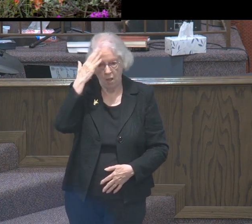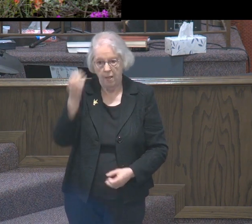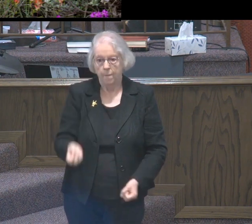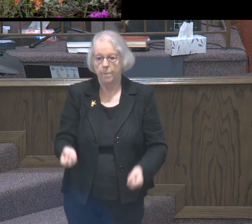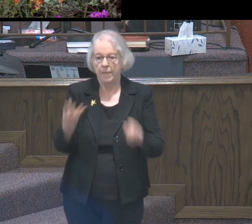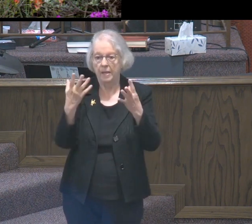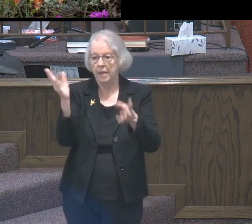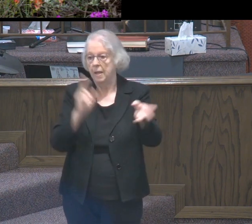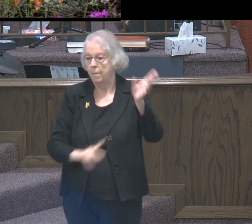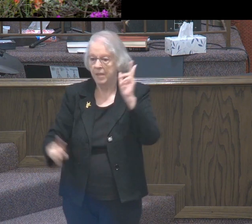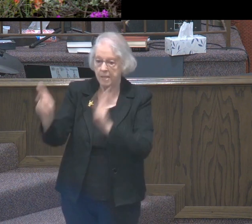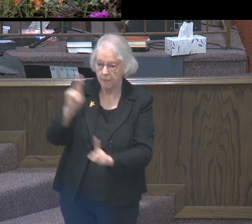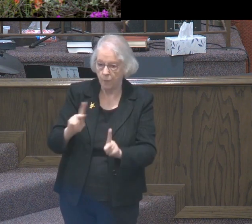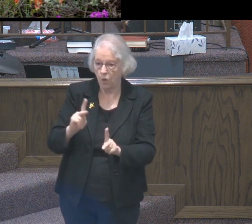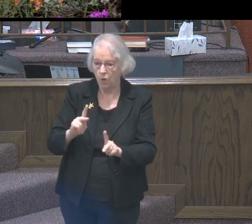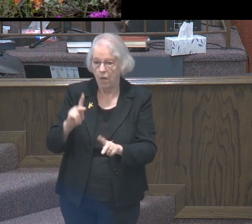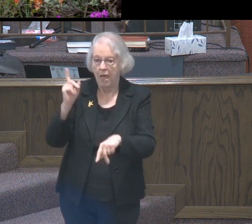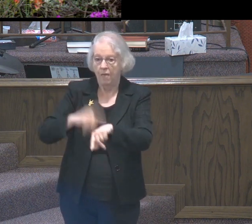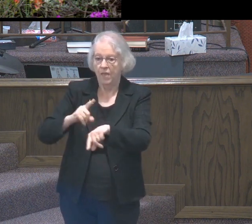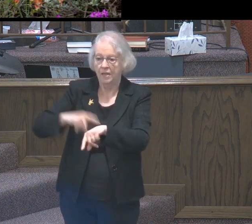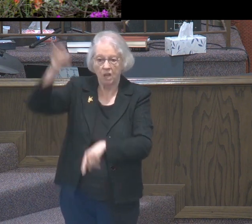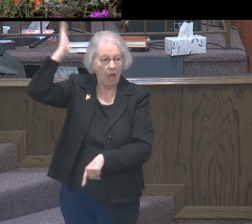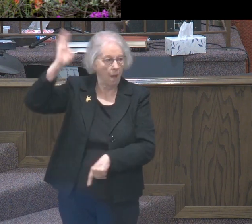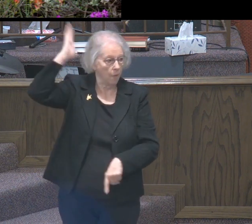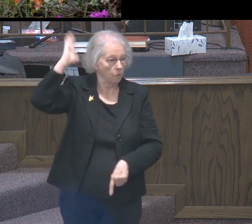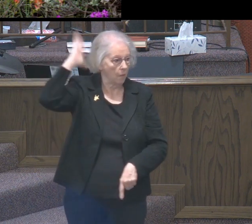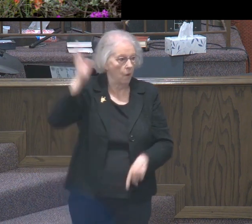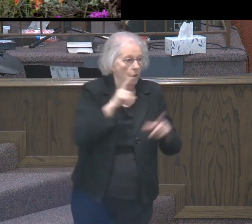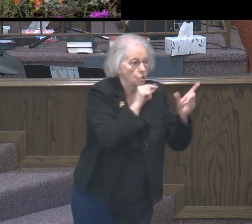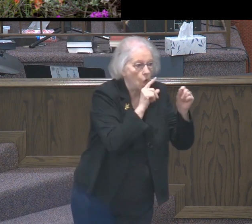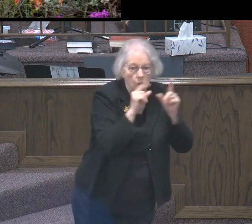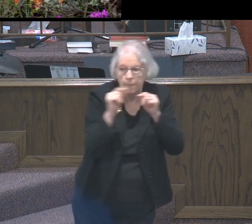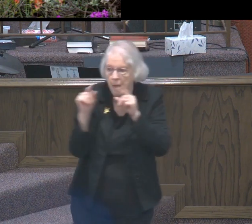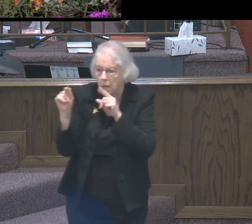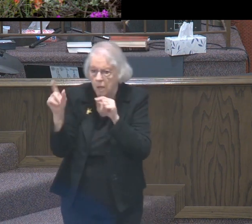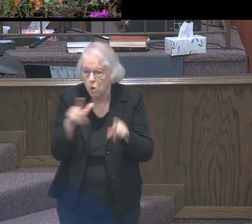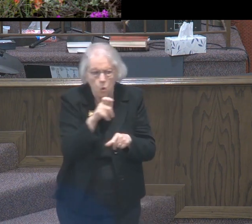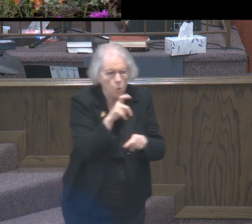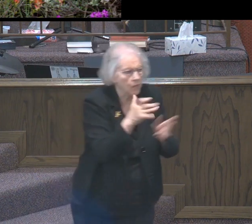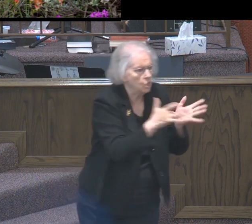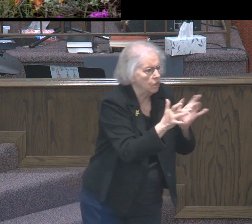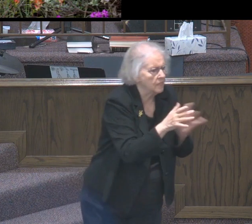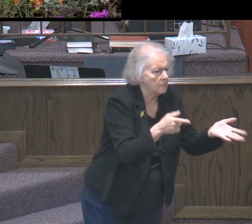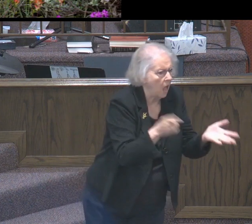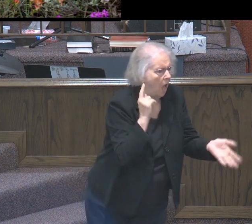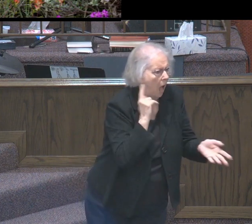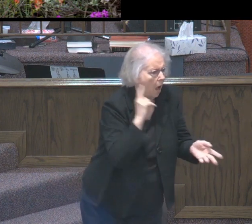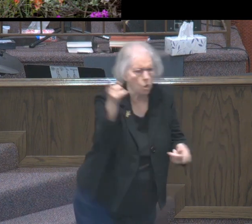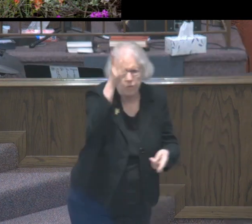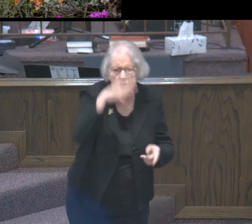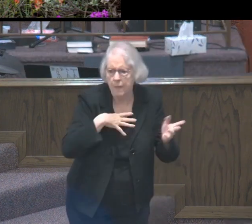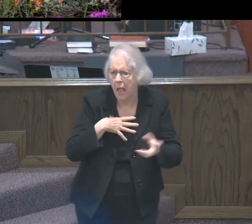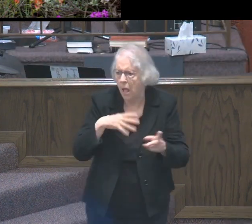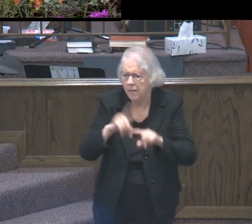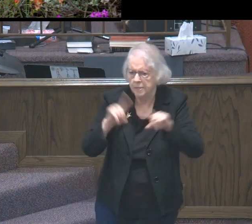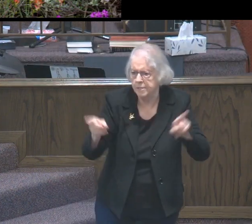Jesus, all right? But I could be fairly confident in my own mind to say